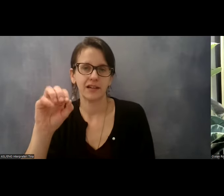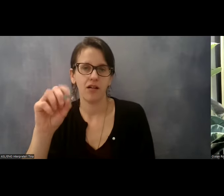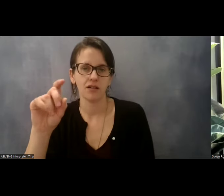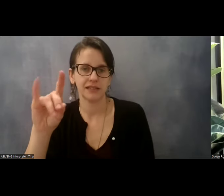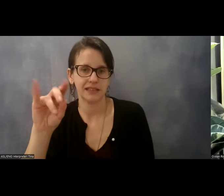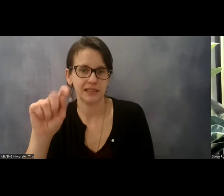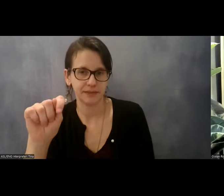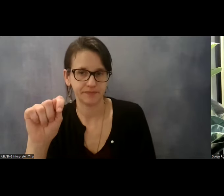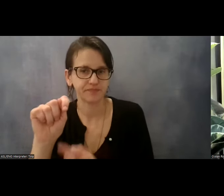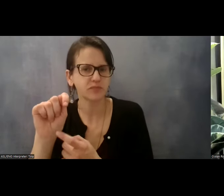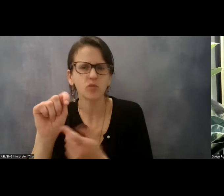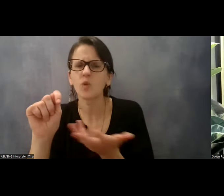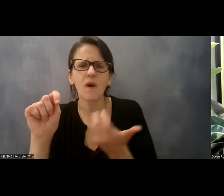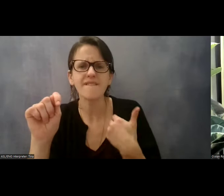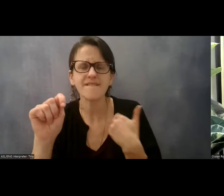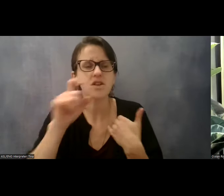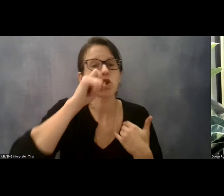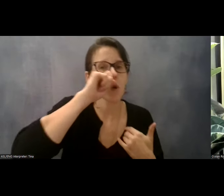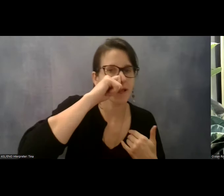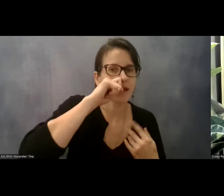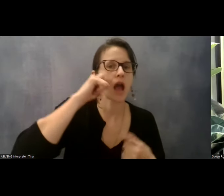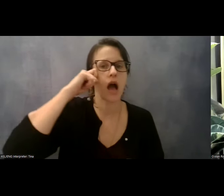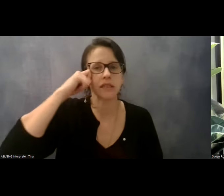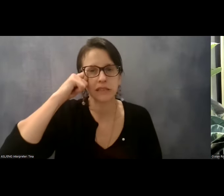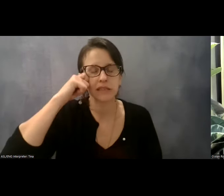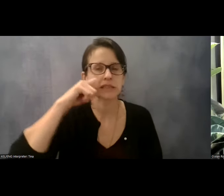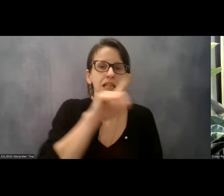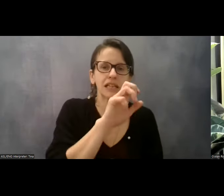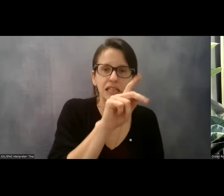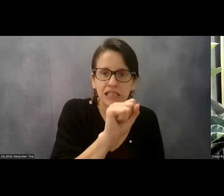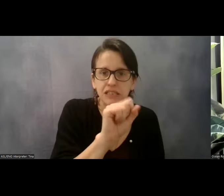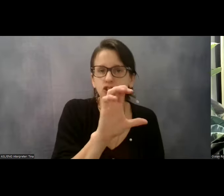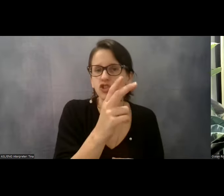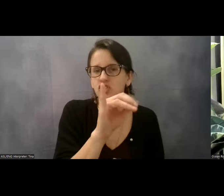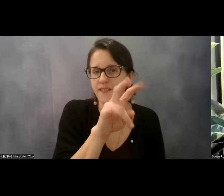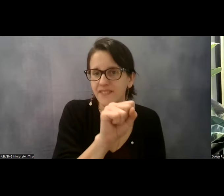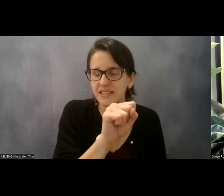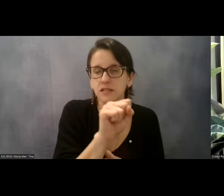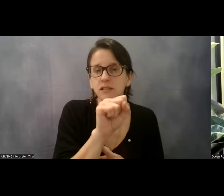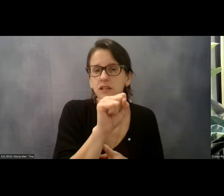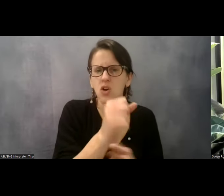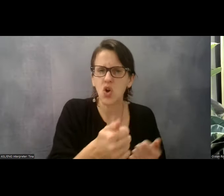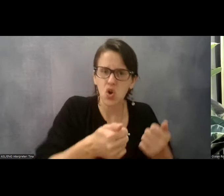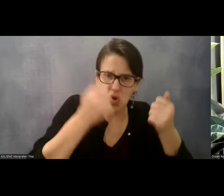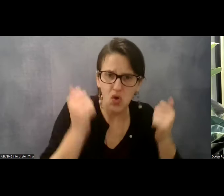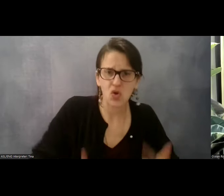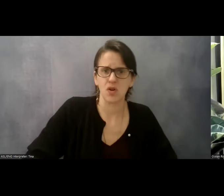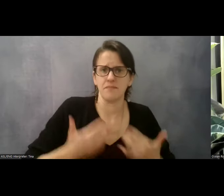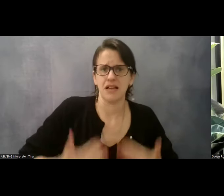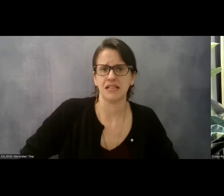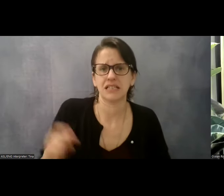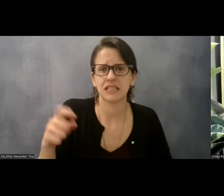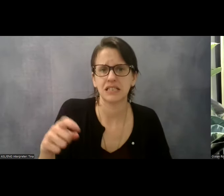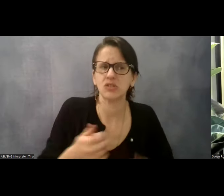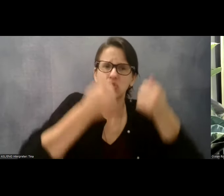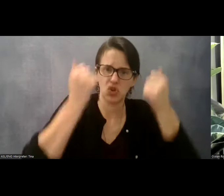found in garlic and onions, leeks and chives. It's essential for every cell in your body. And it boosts your immune system,